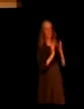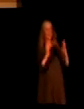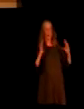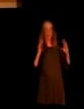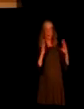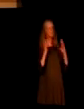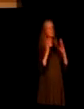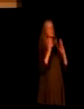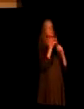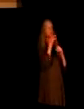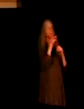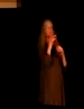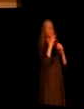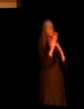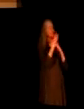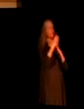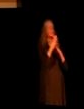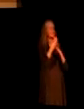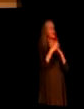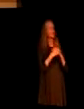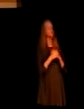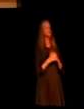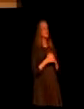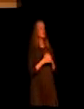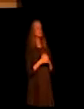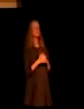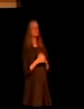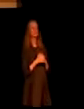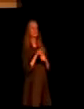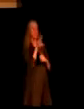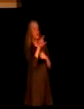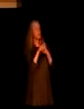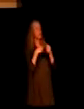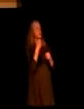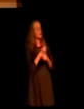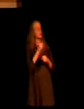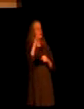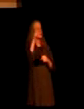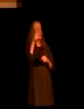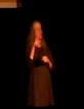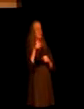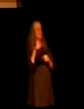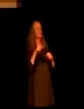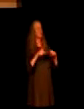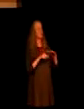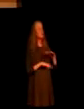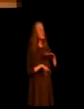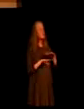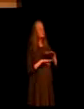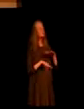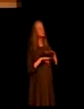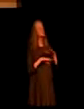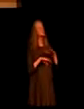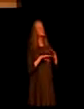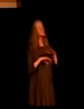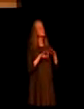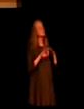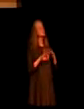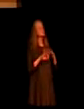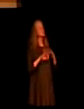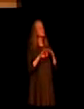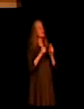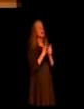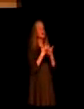water. And I'd have to say, almost 30 years later, the fundamentals that we wrote